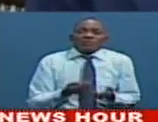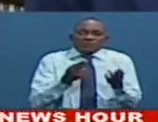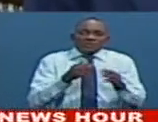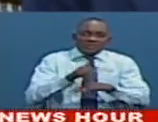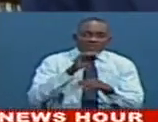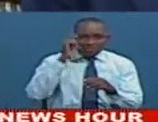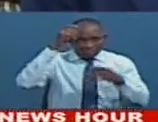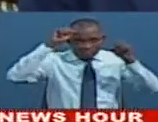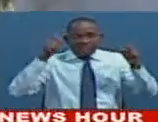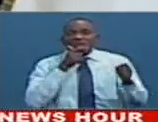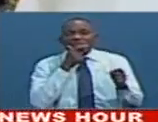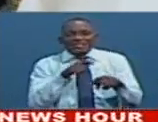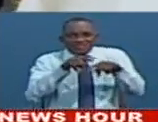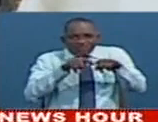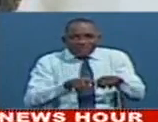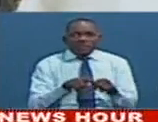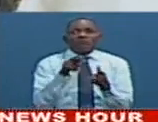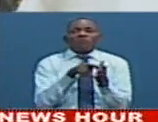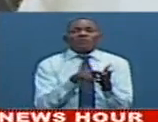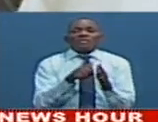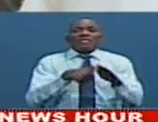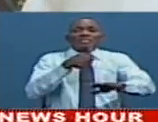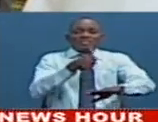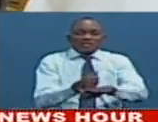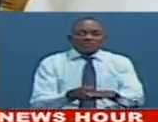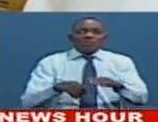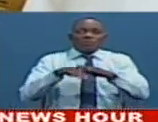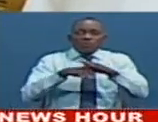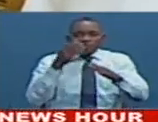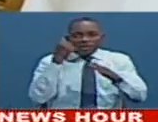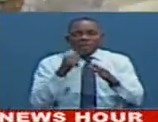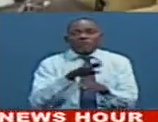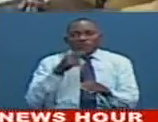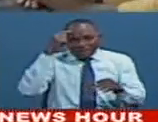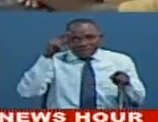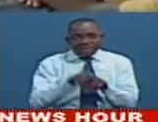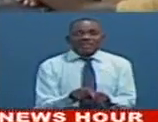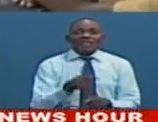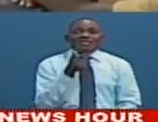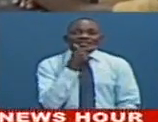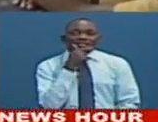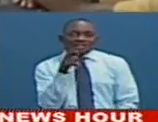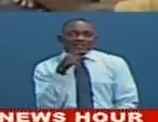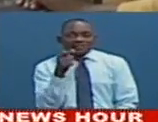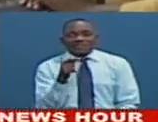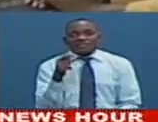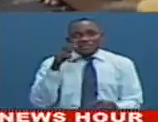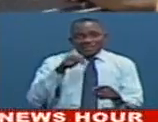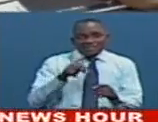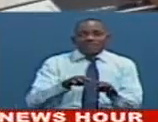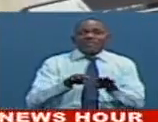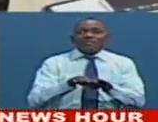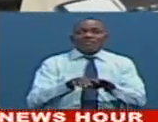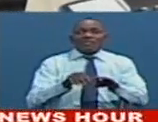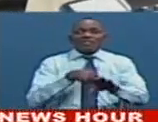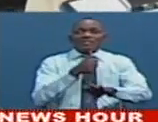the President based on its findings, and also establishing the basis for a referendum. President Akufo Addo said the need for the creation